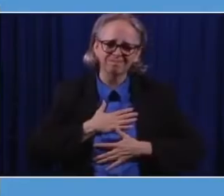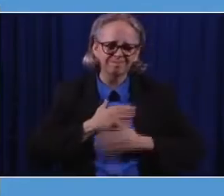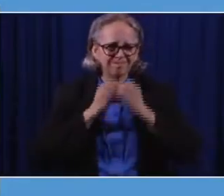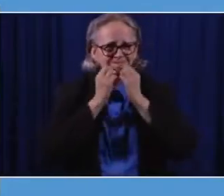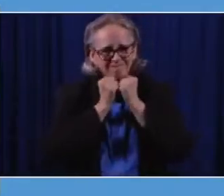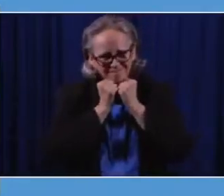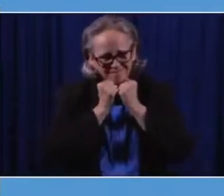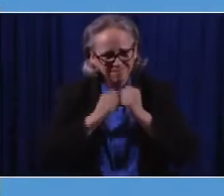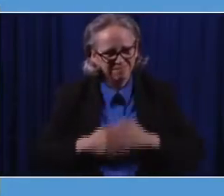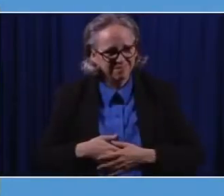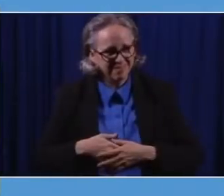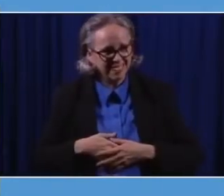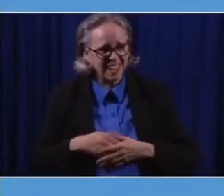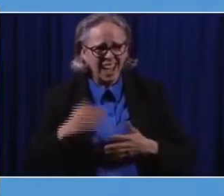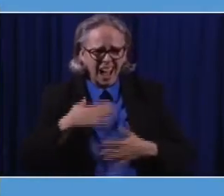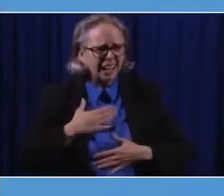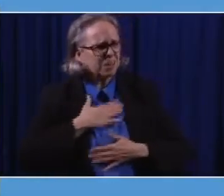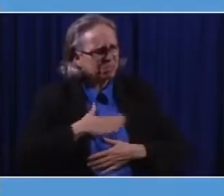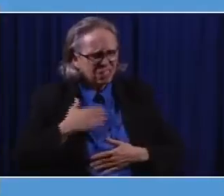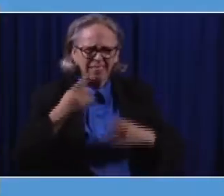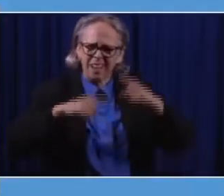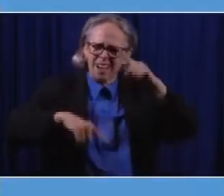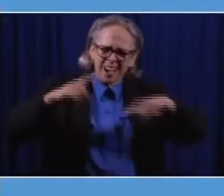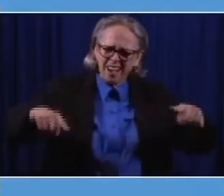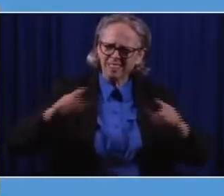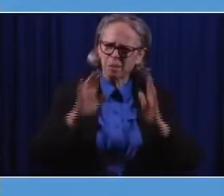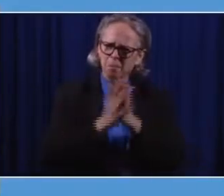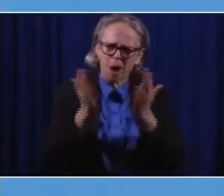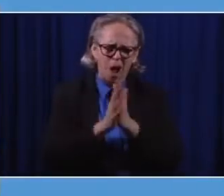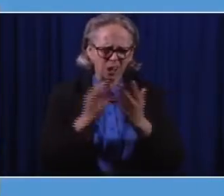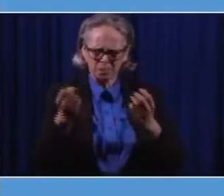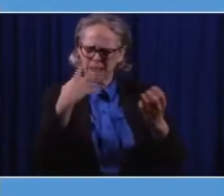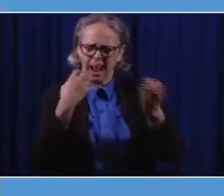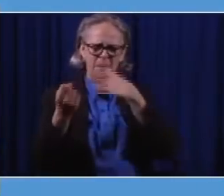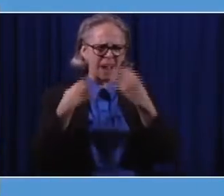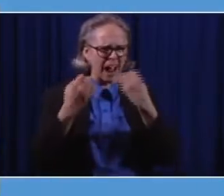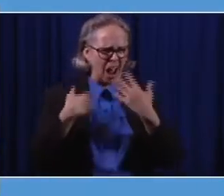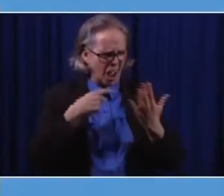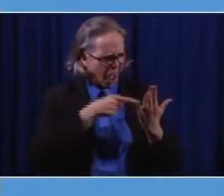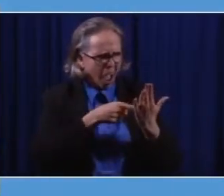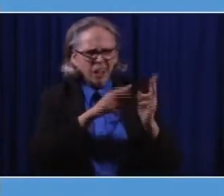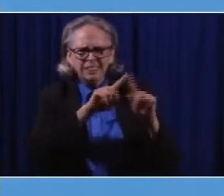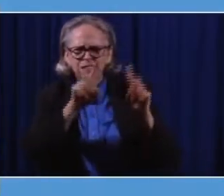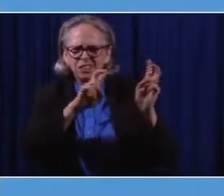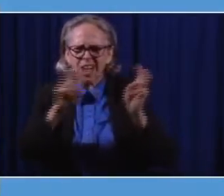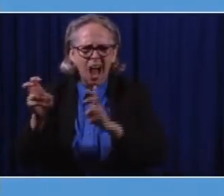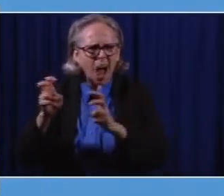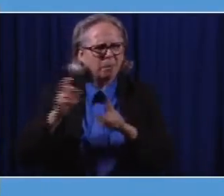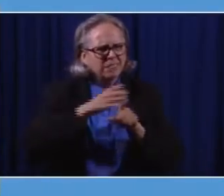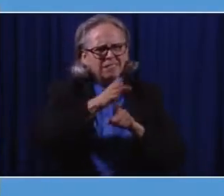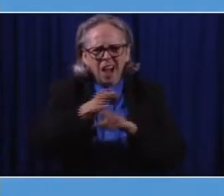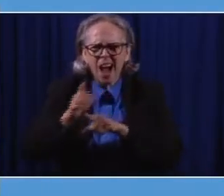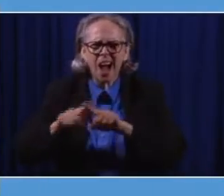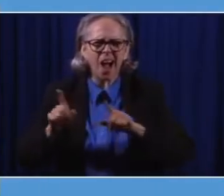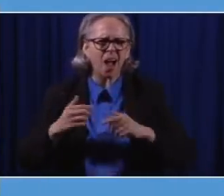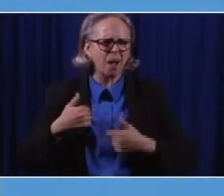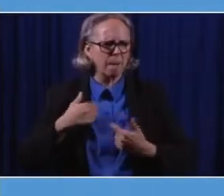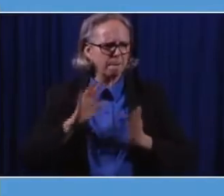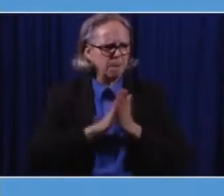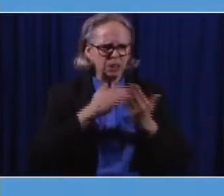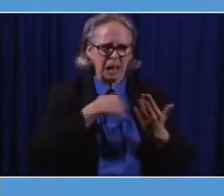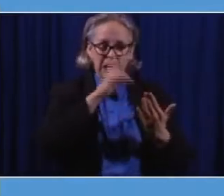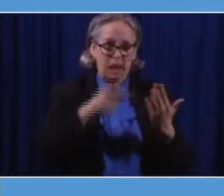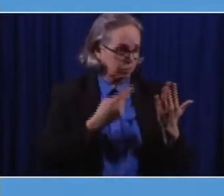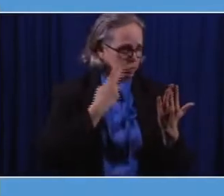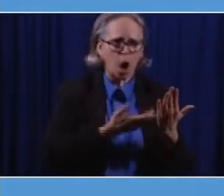I like the variety of the books that the Imagination Library sends. They may be books that either weren't on my radar or books that I may